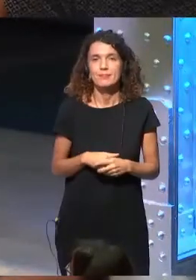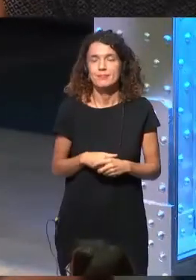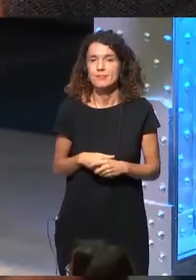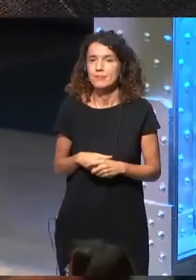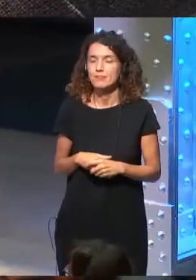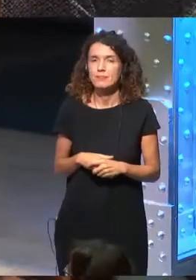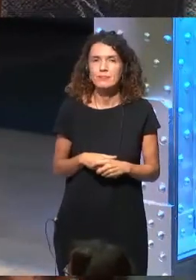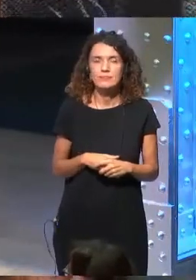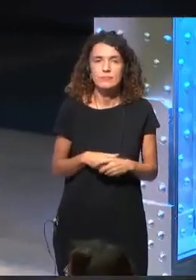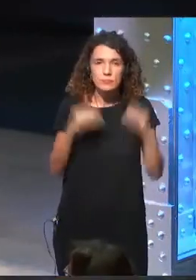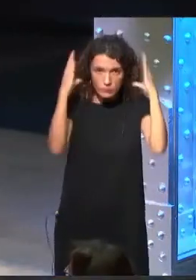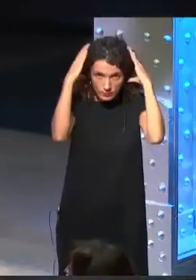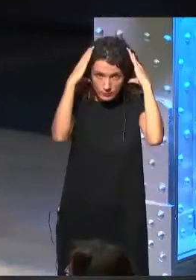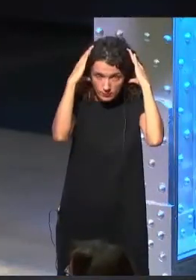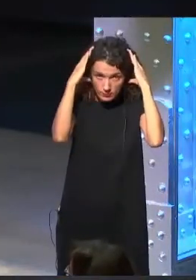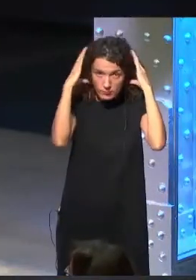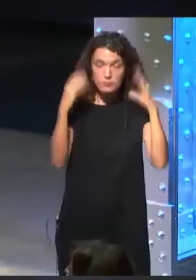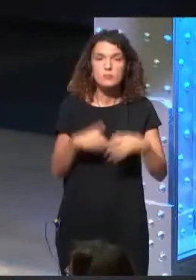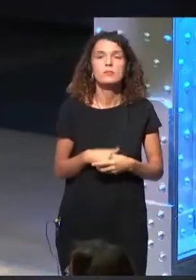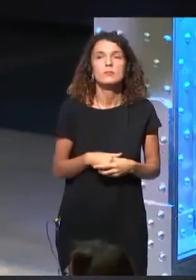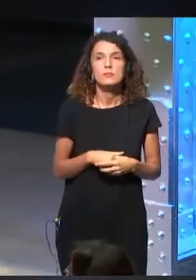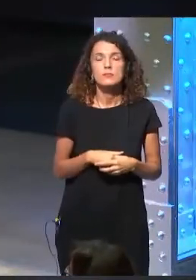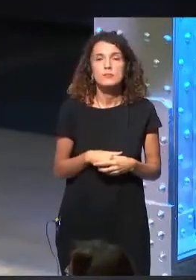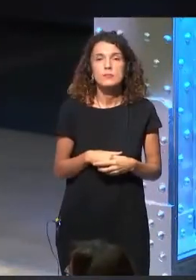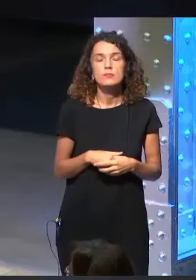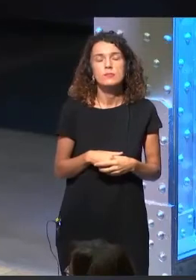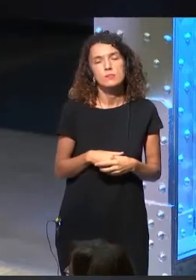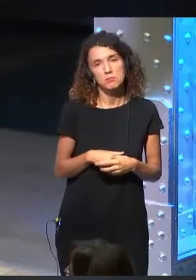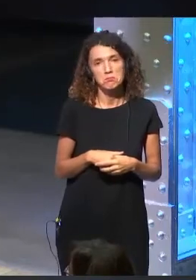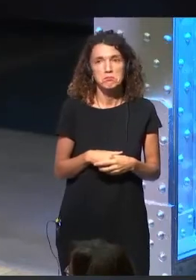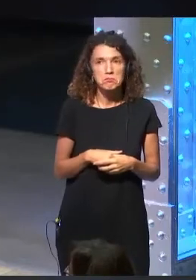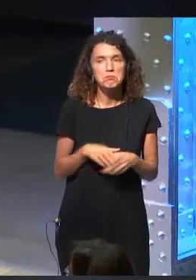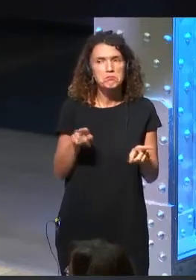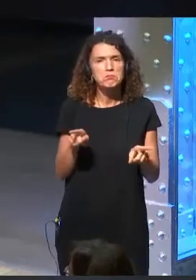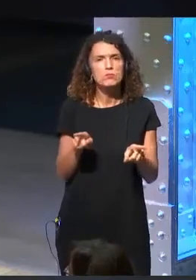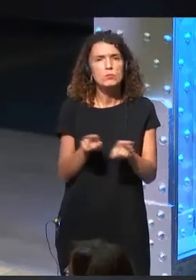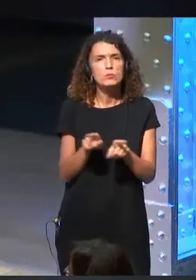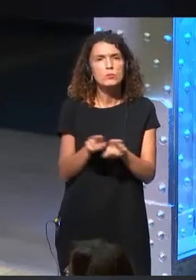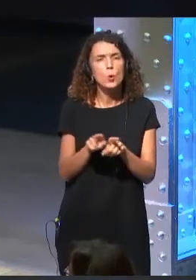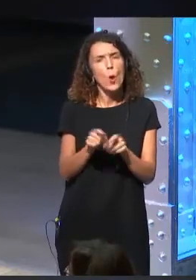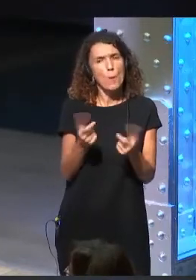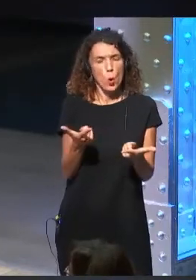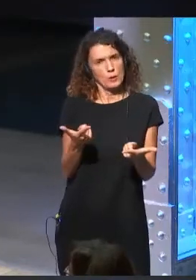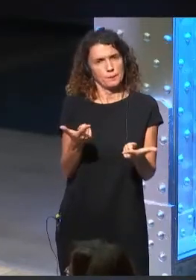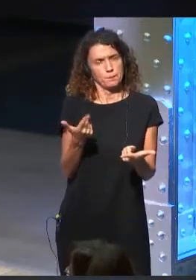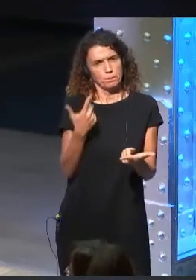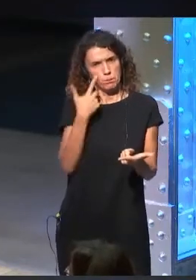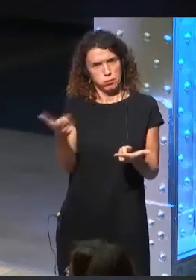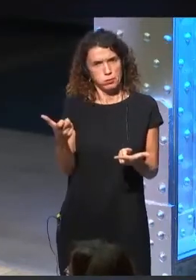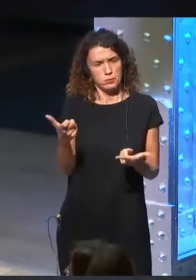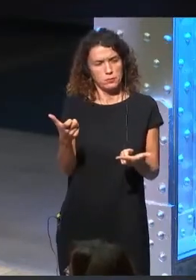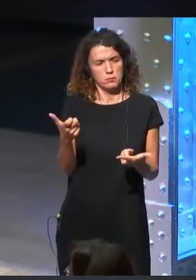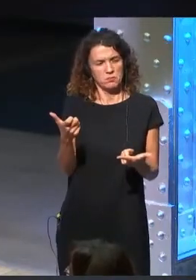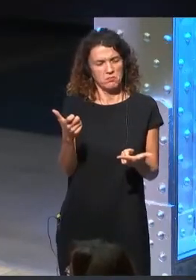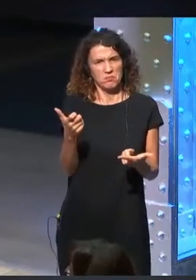I feel very conflicted by that, because I both think the women are sensible to shut up. You know, why just open your mouth